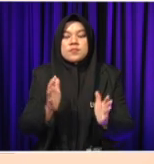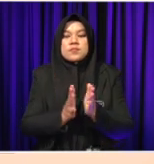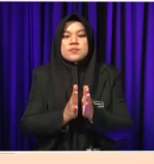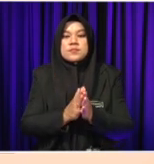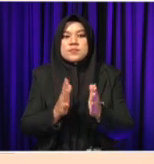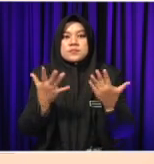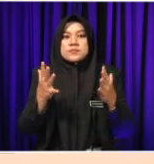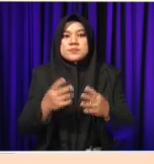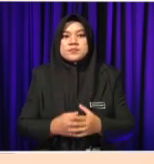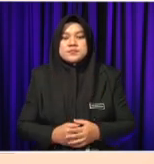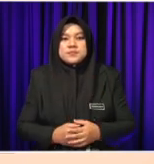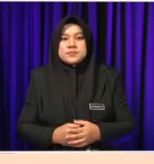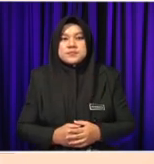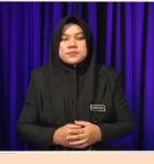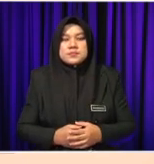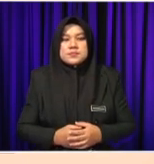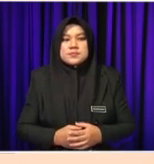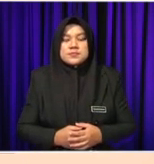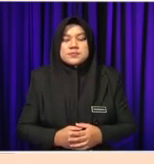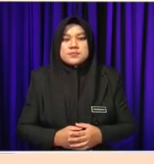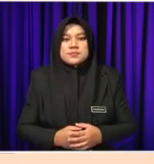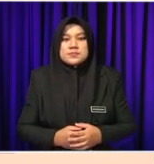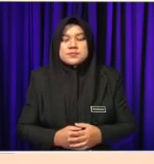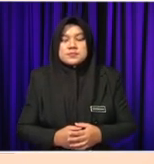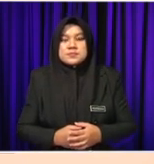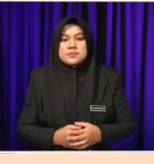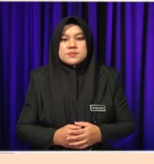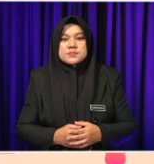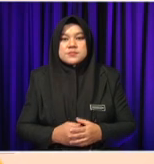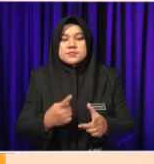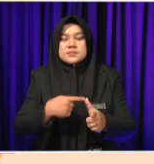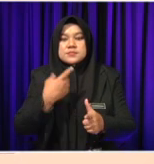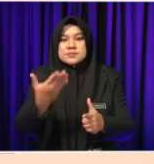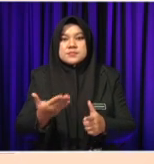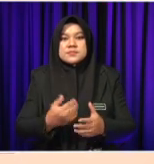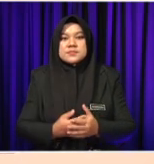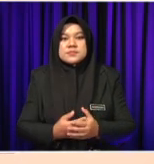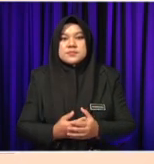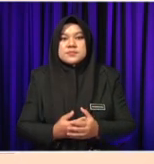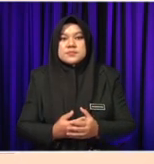job! Hafiz! Okay, now, throw the dice. All right, next we have...